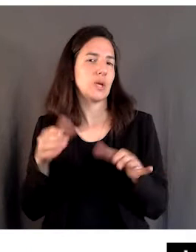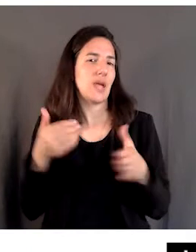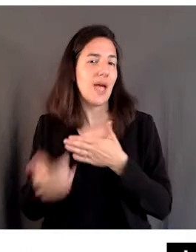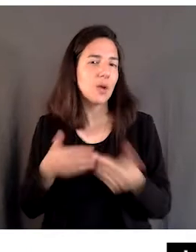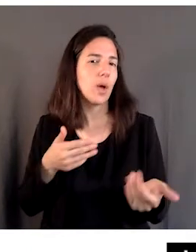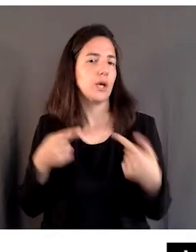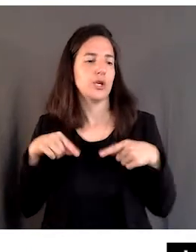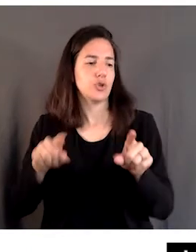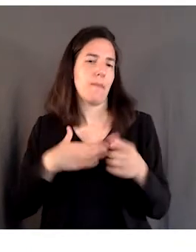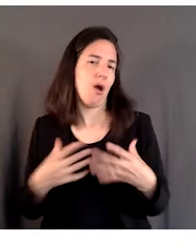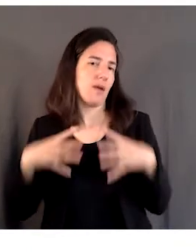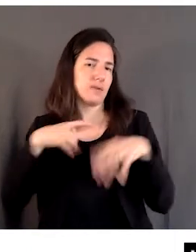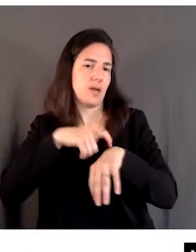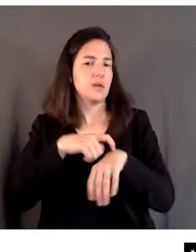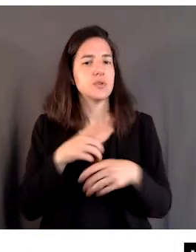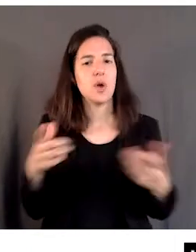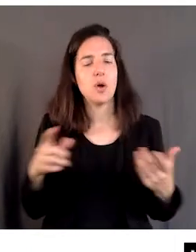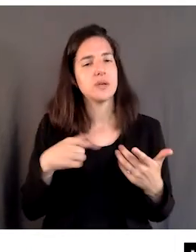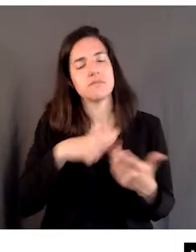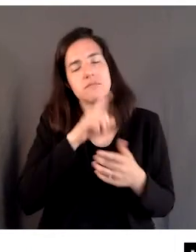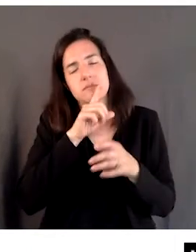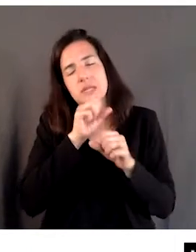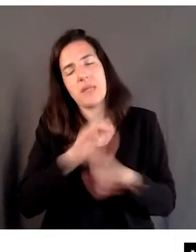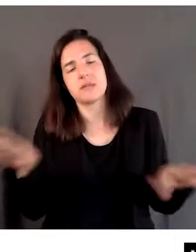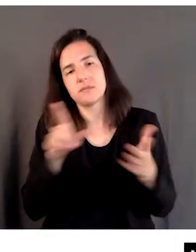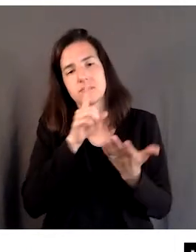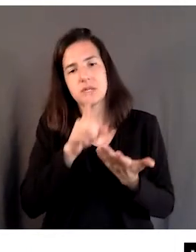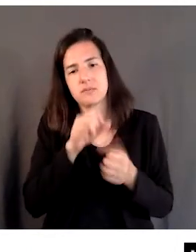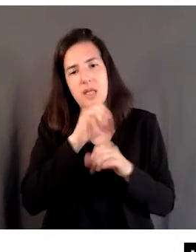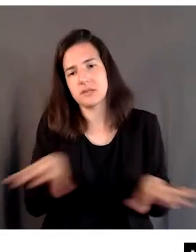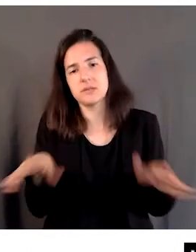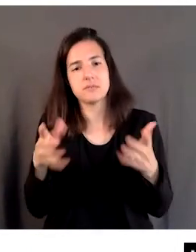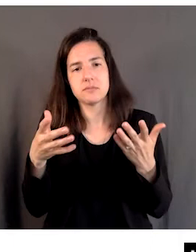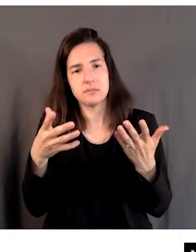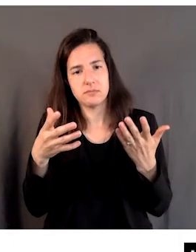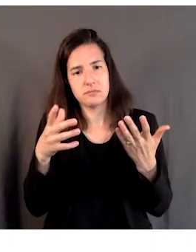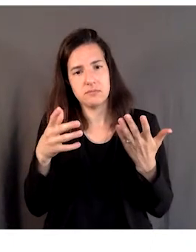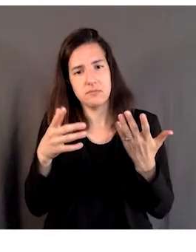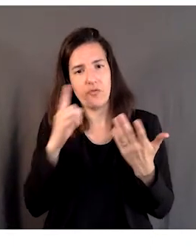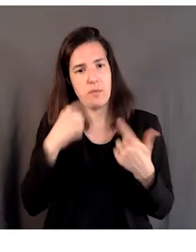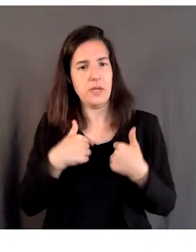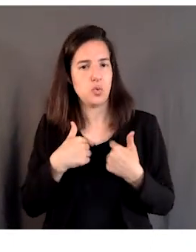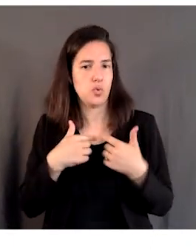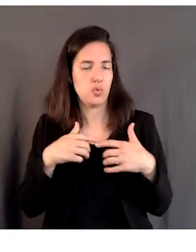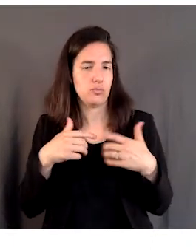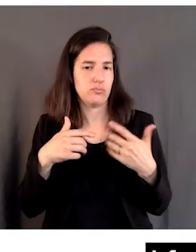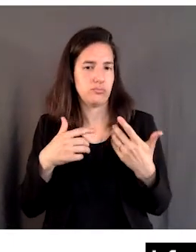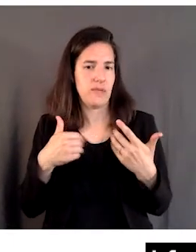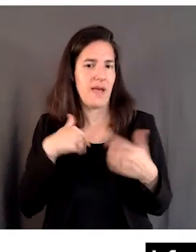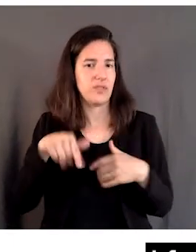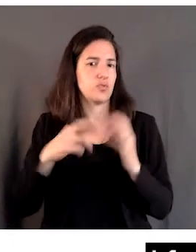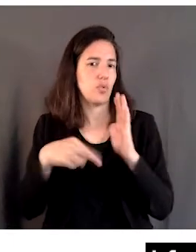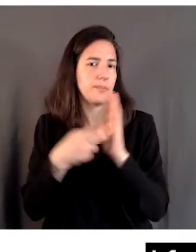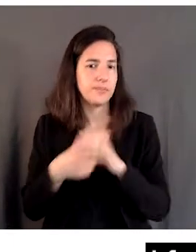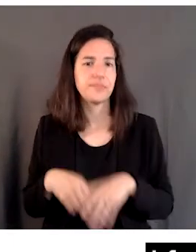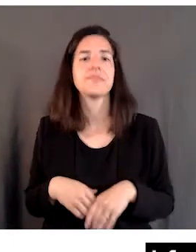it's a blessing really for me to be in this particular position. I feel very